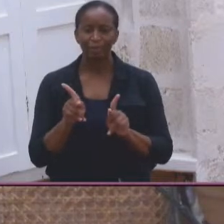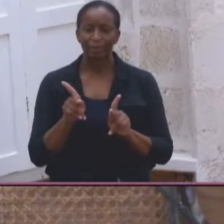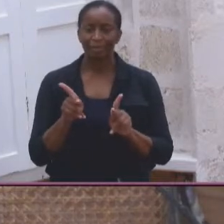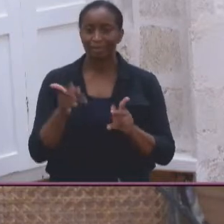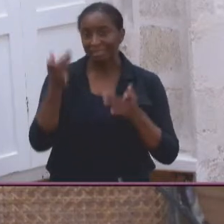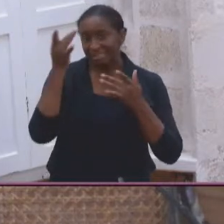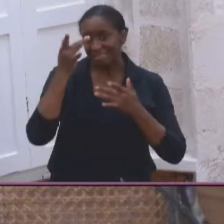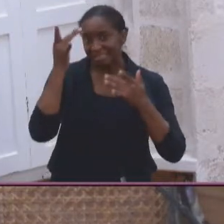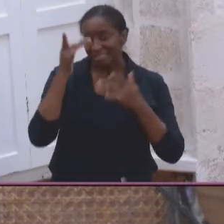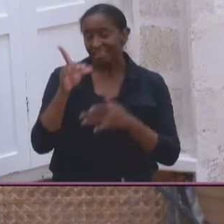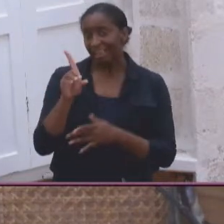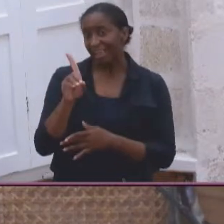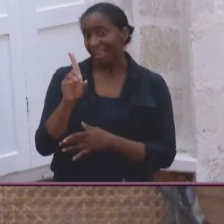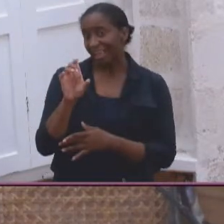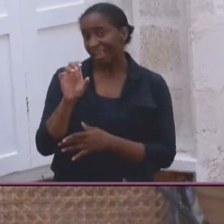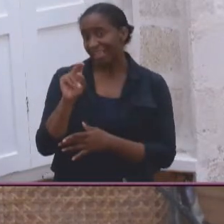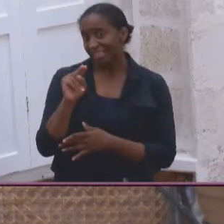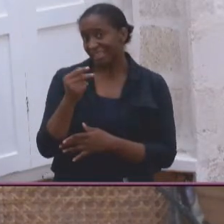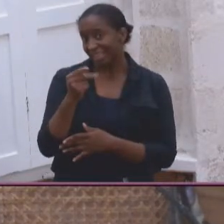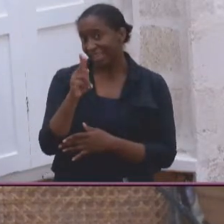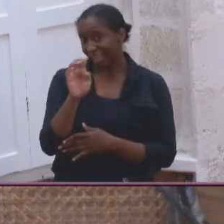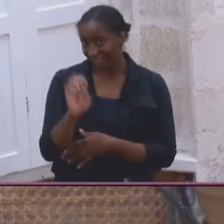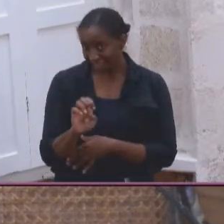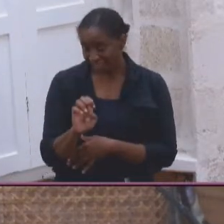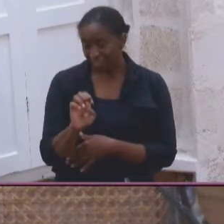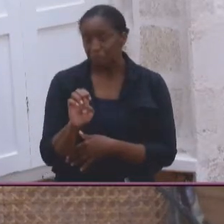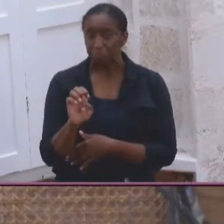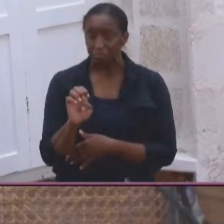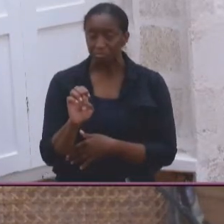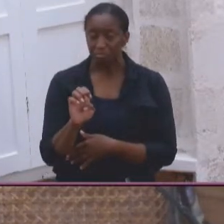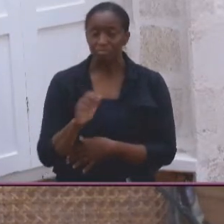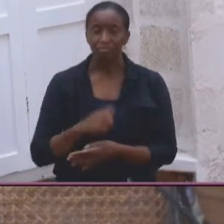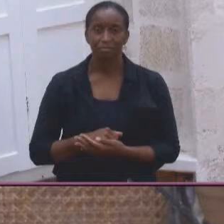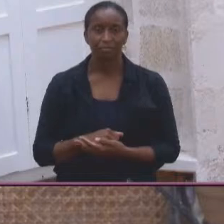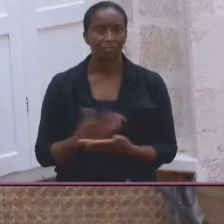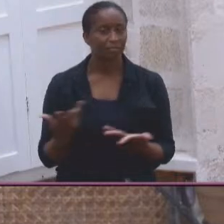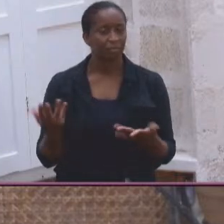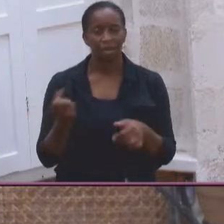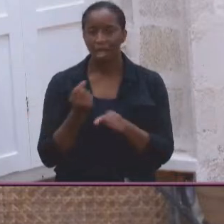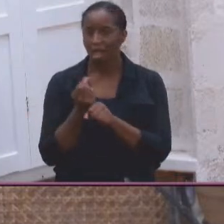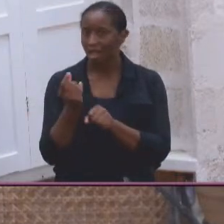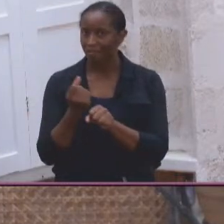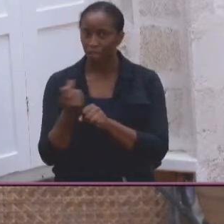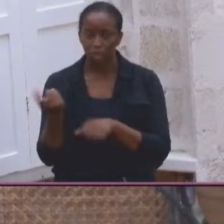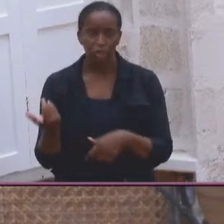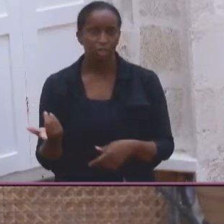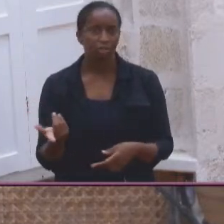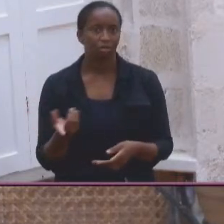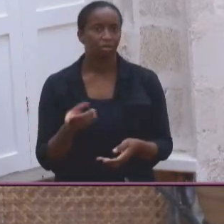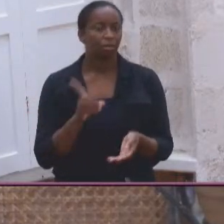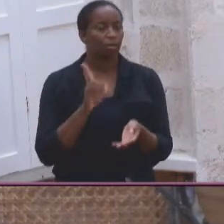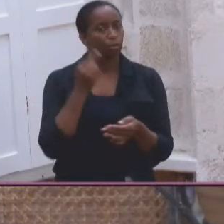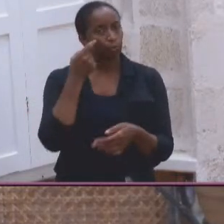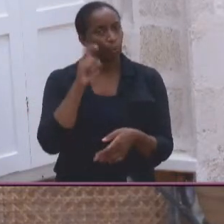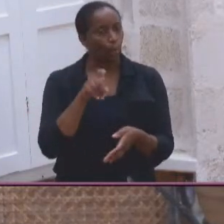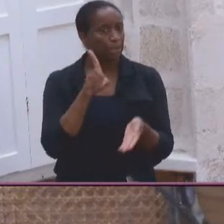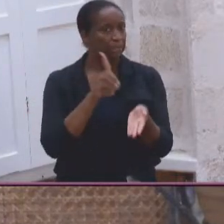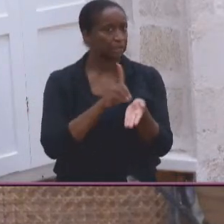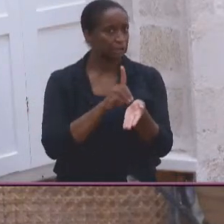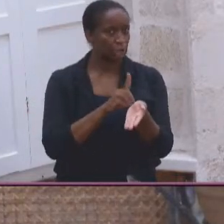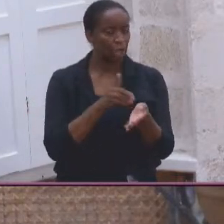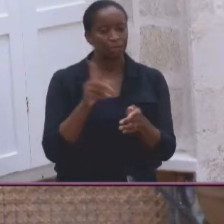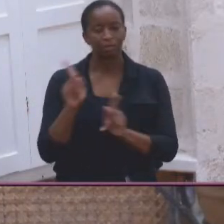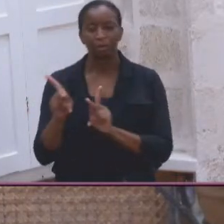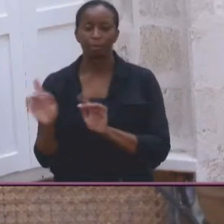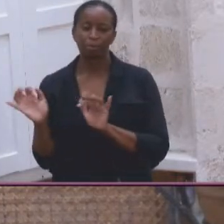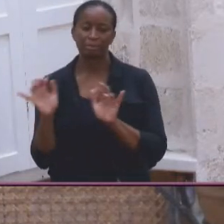because every year the doctor's offices, they have a number of persons who come down with dengue, so that's at least a week to 2 weeks